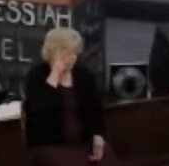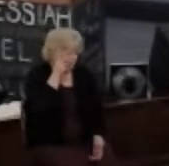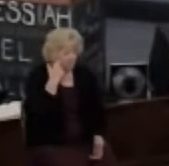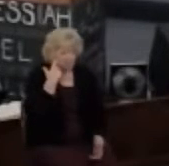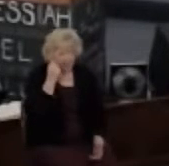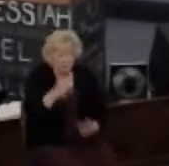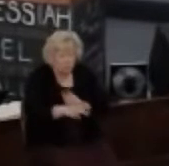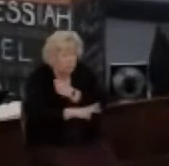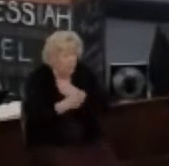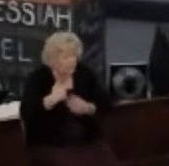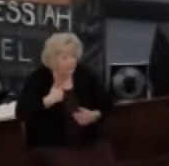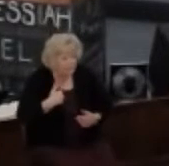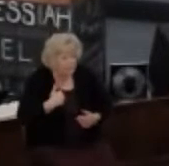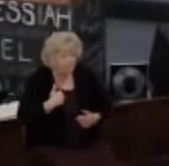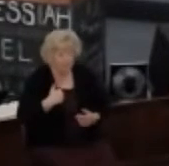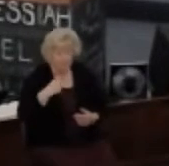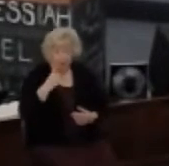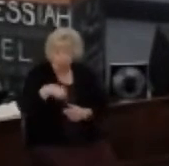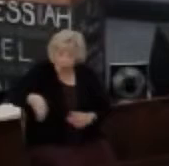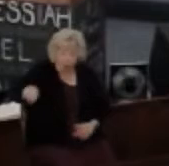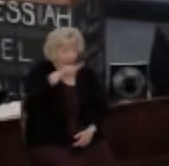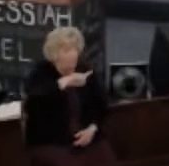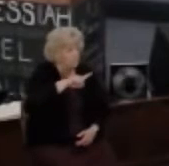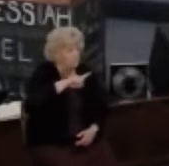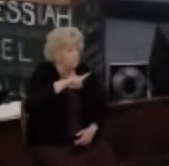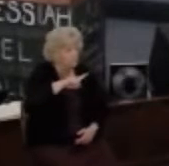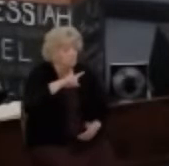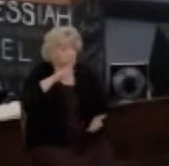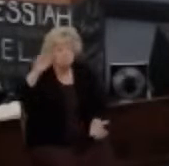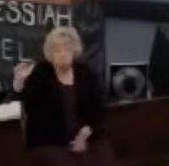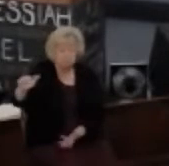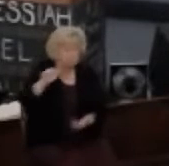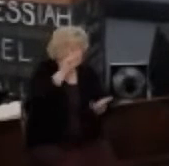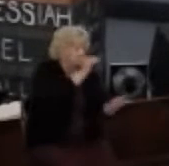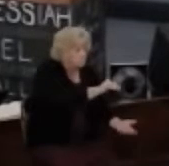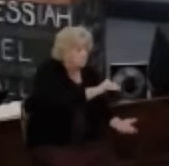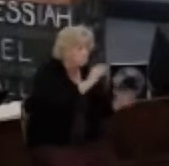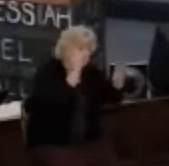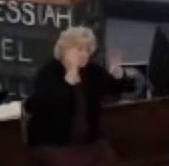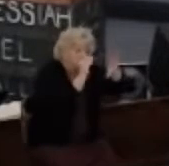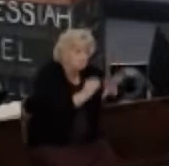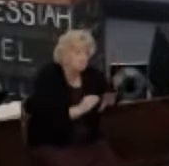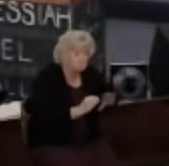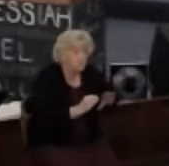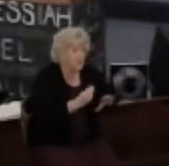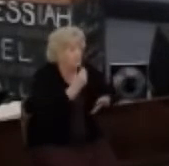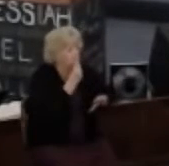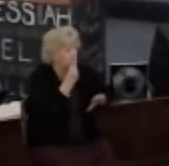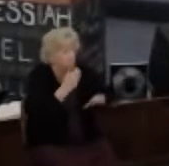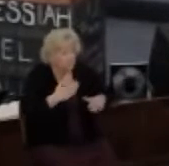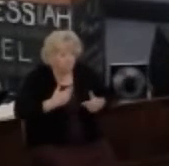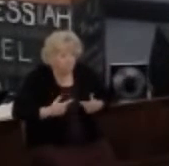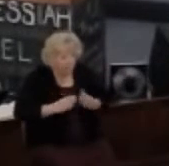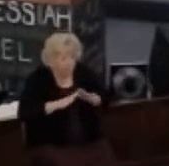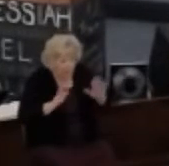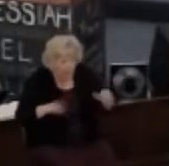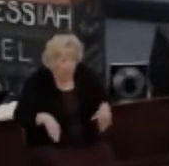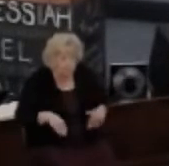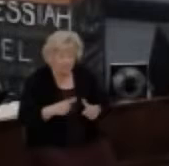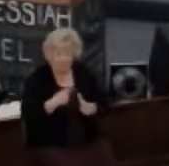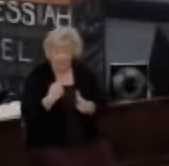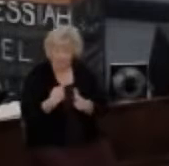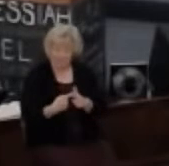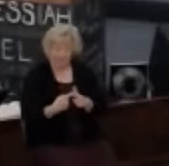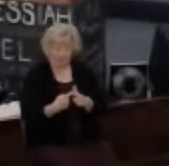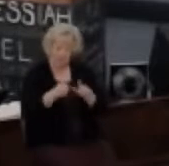are robbing me, the whole nation of you. Bring the full tithe into the storehouse, that there may be food in my house, and thereby put